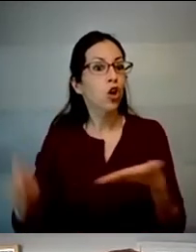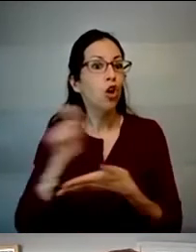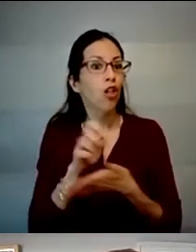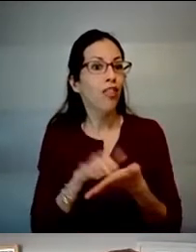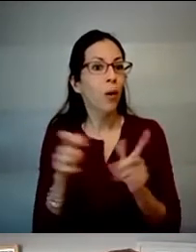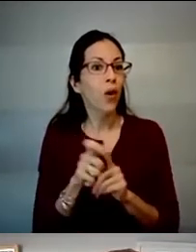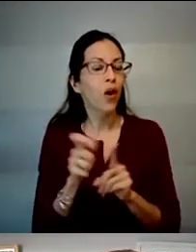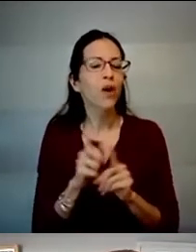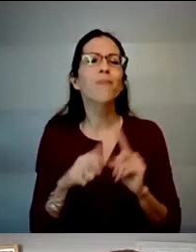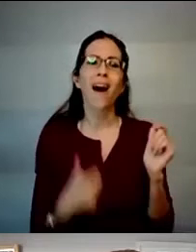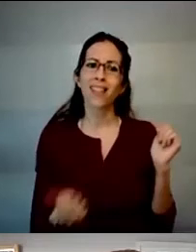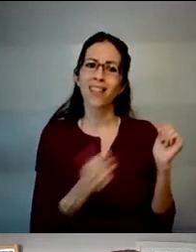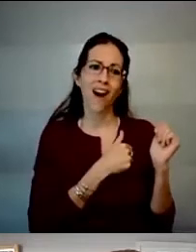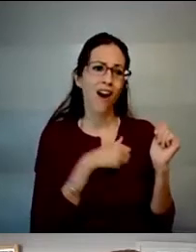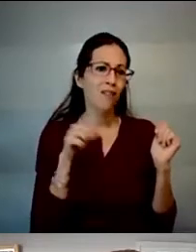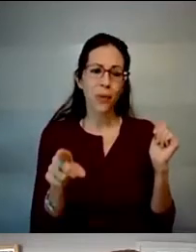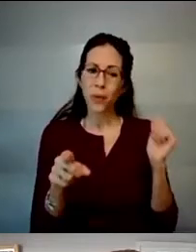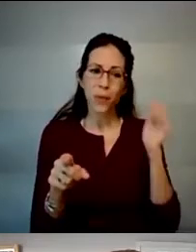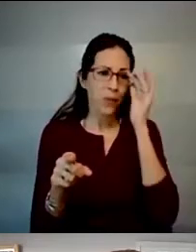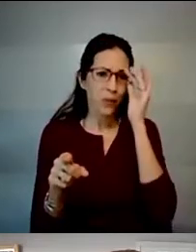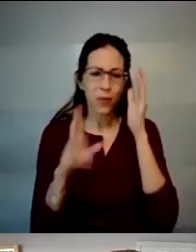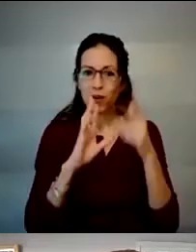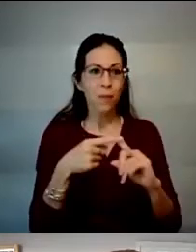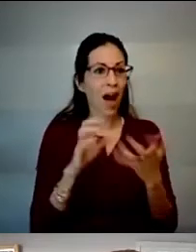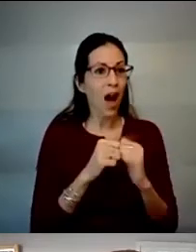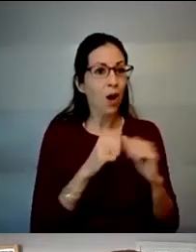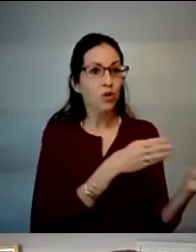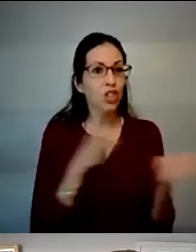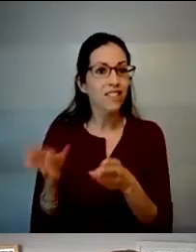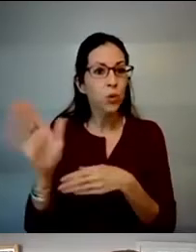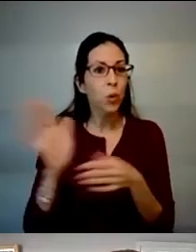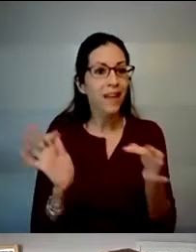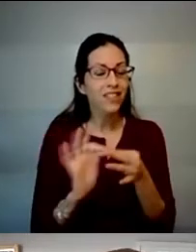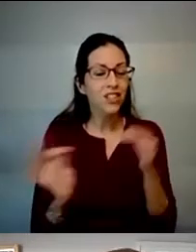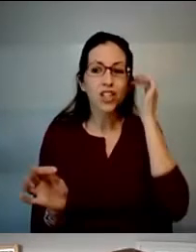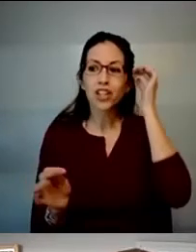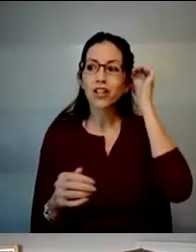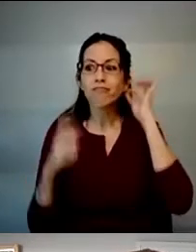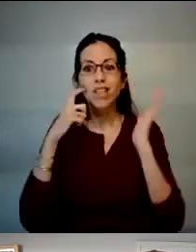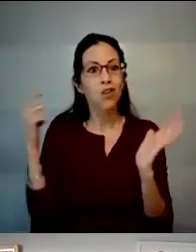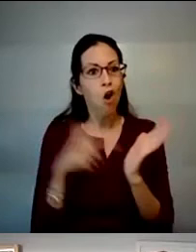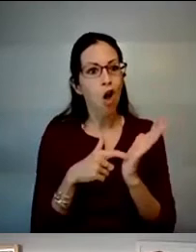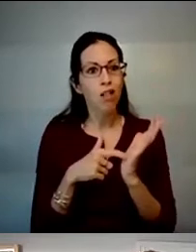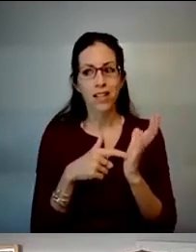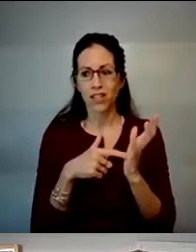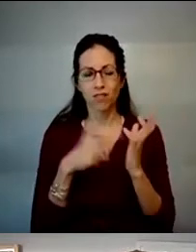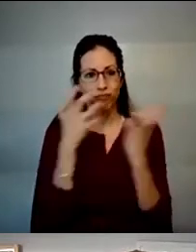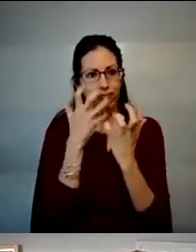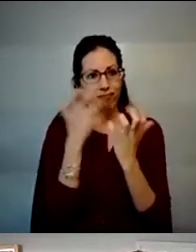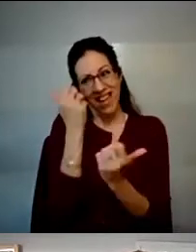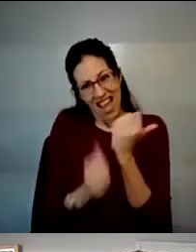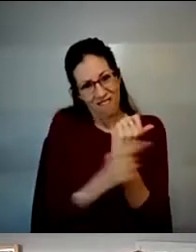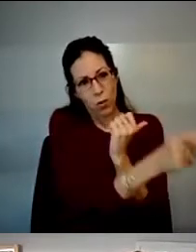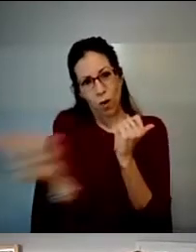you started to think about, you know, how do you shift your messaging and acknowledge what everybody was going through. You know, this is a